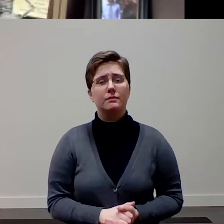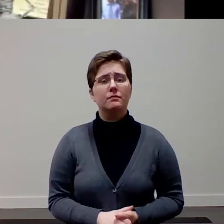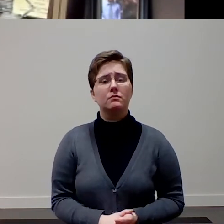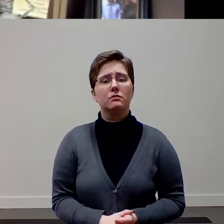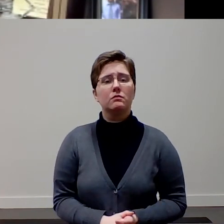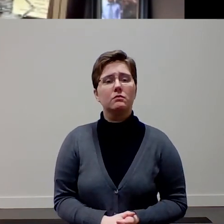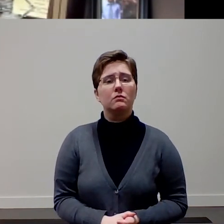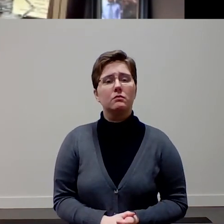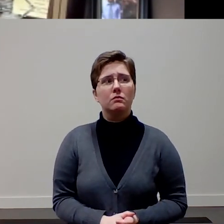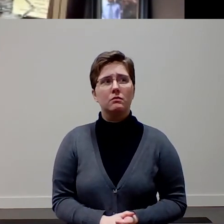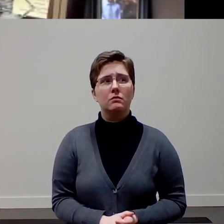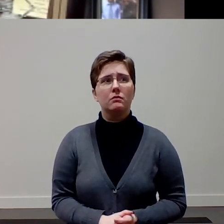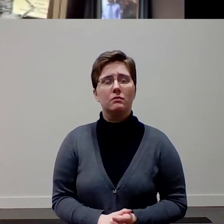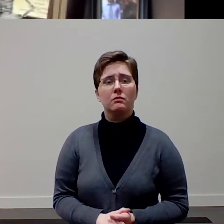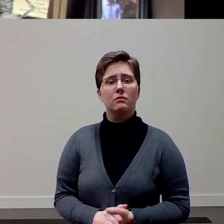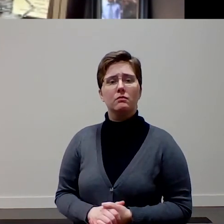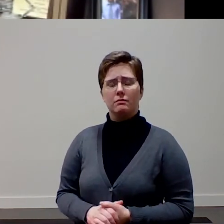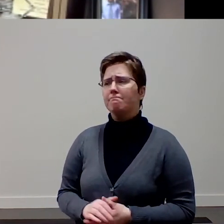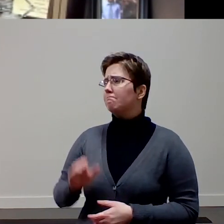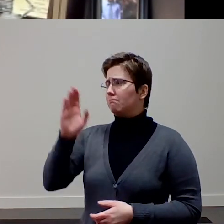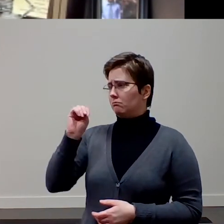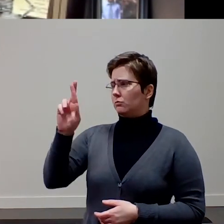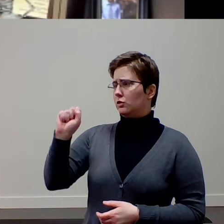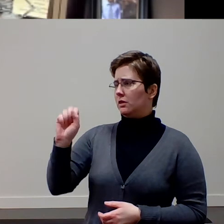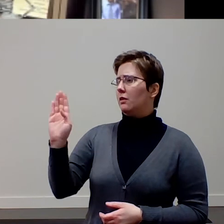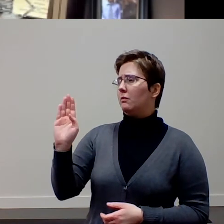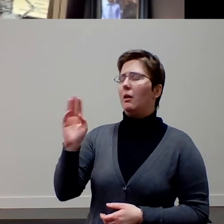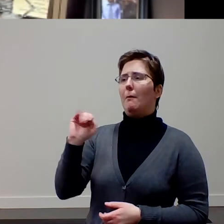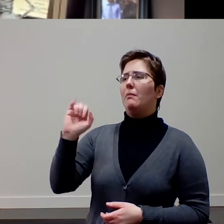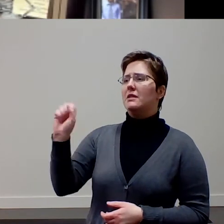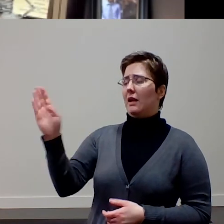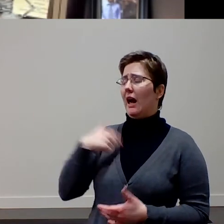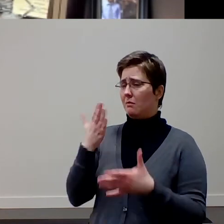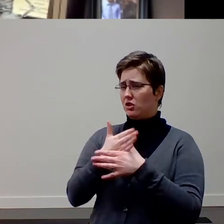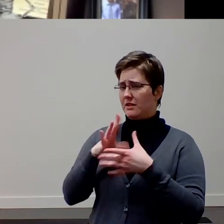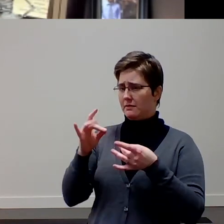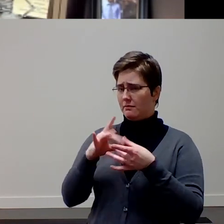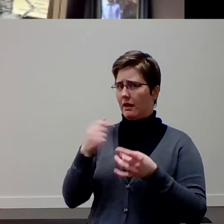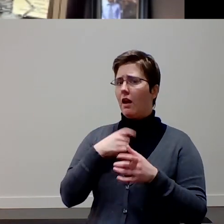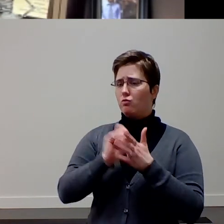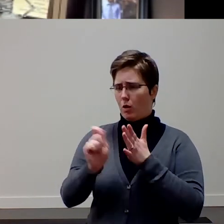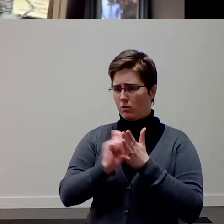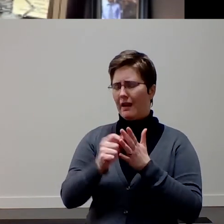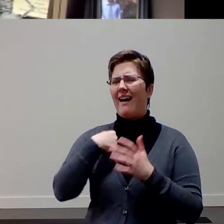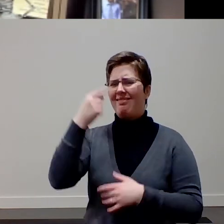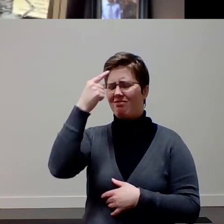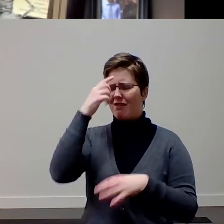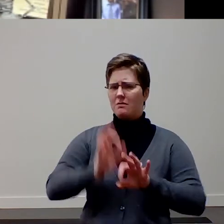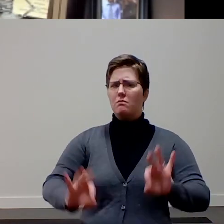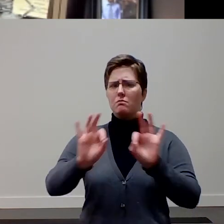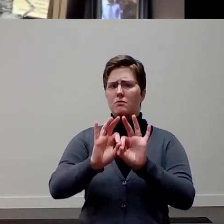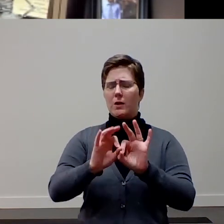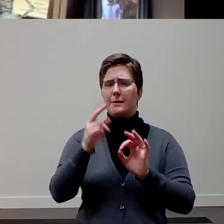as the Hawkins STEM Academy with our collaboration with the Metro Parks. Had been an exciting time, et cetera, those things happening. And then again, don't